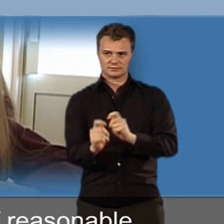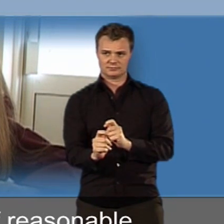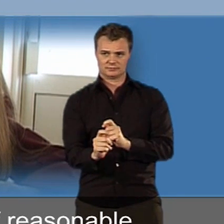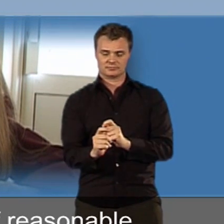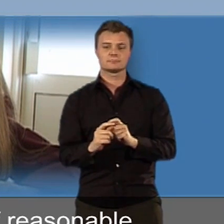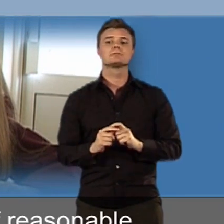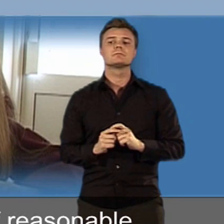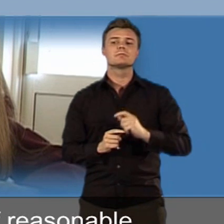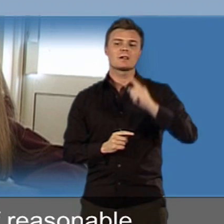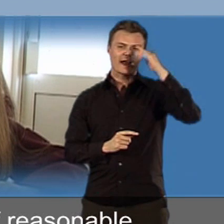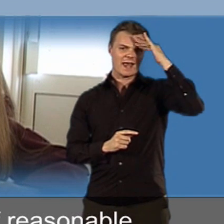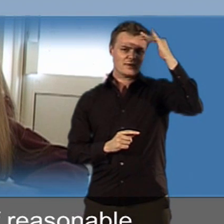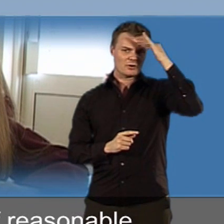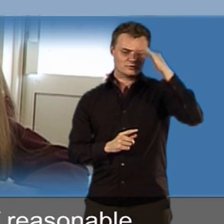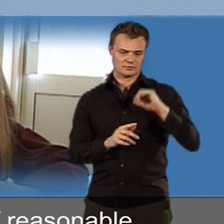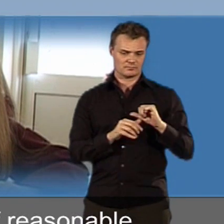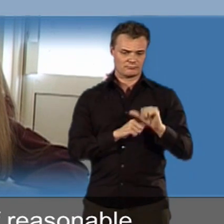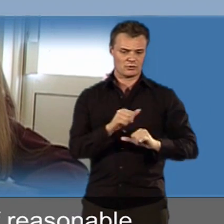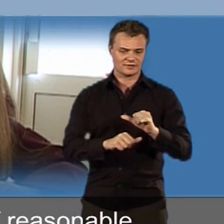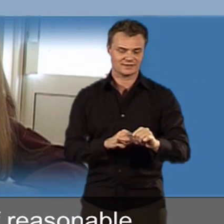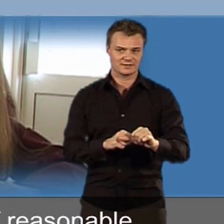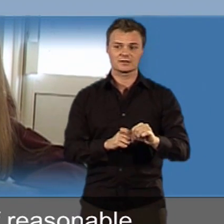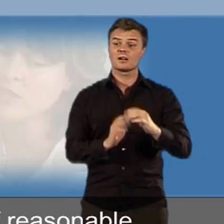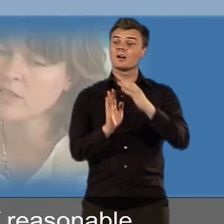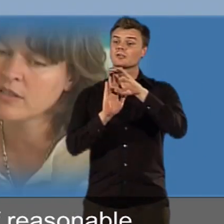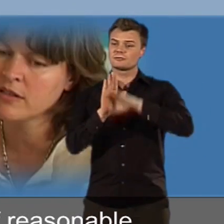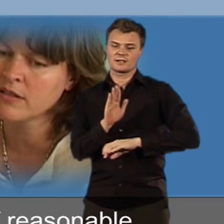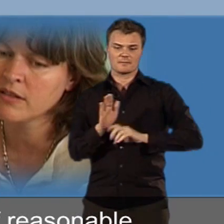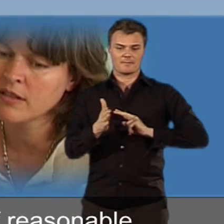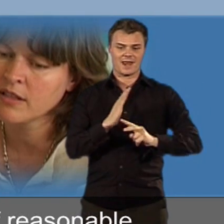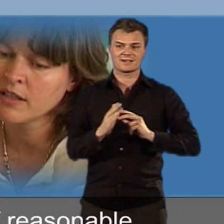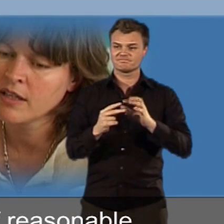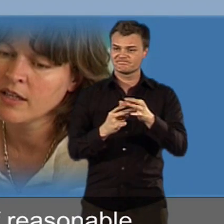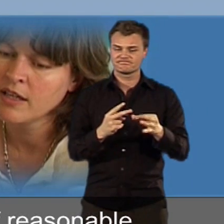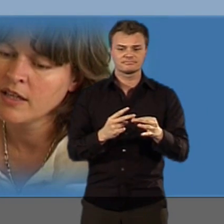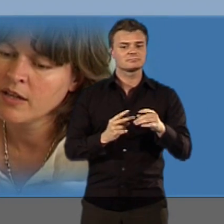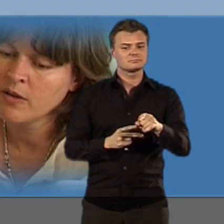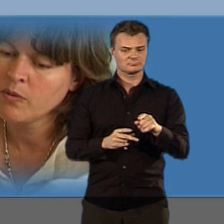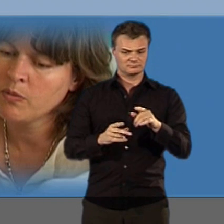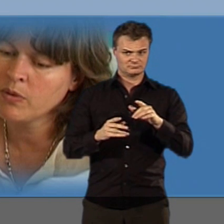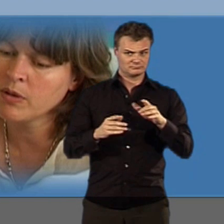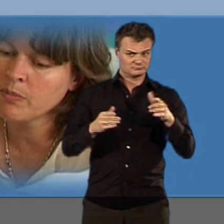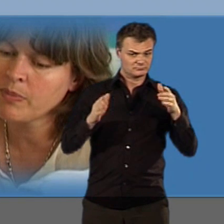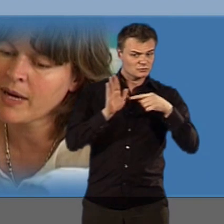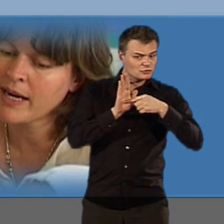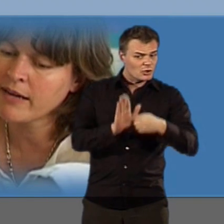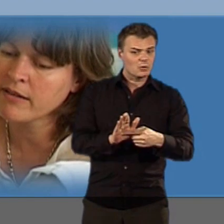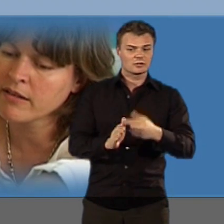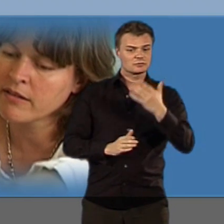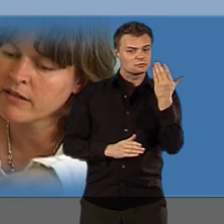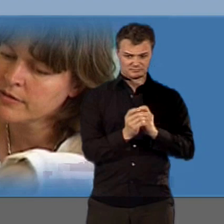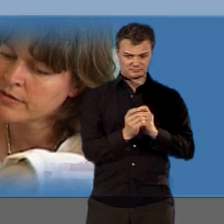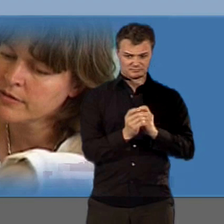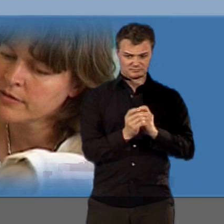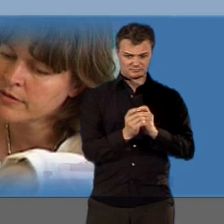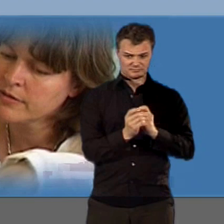school thinking. These sections can be viewed in any order.